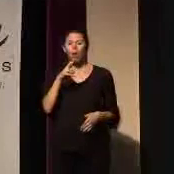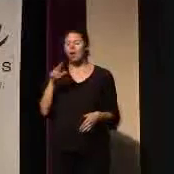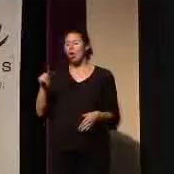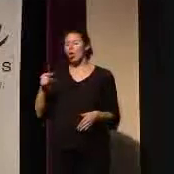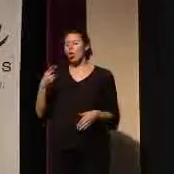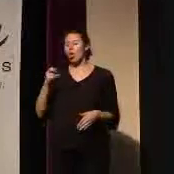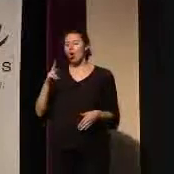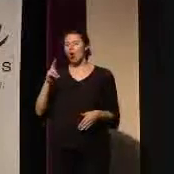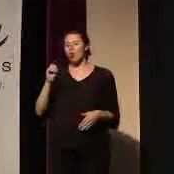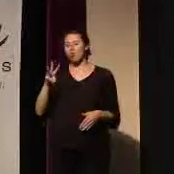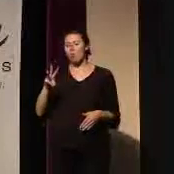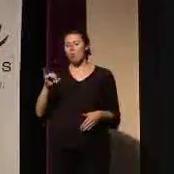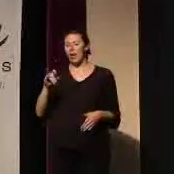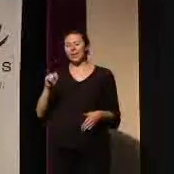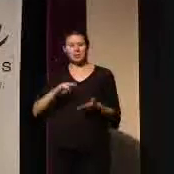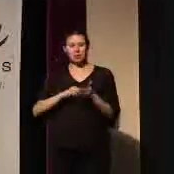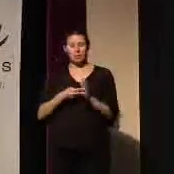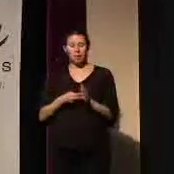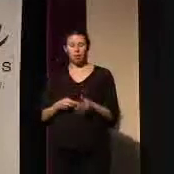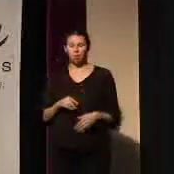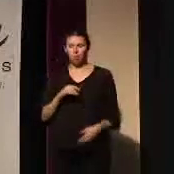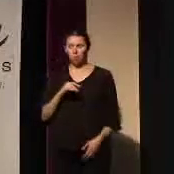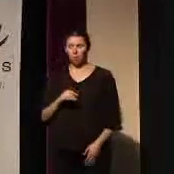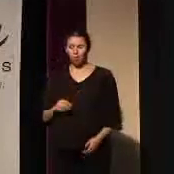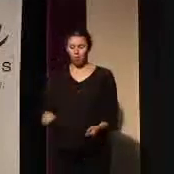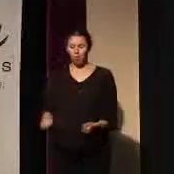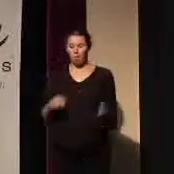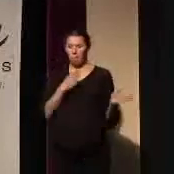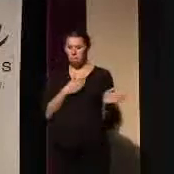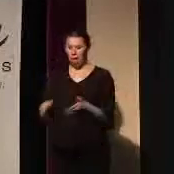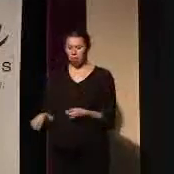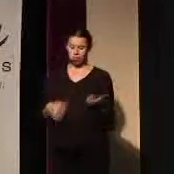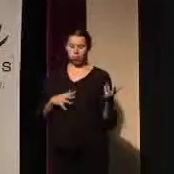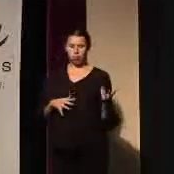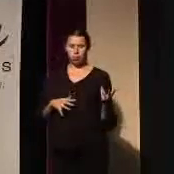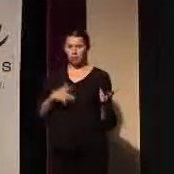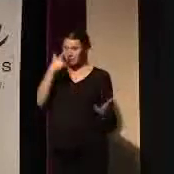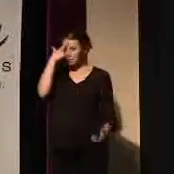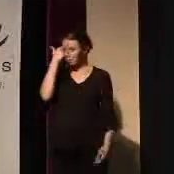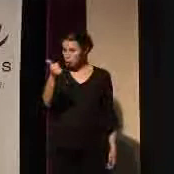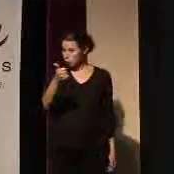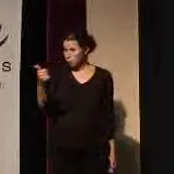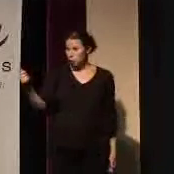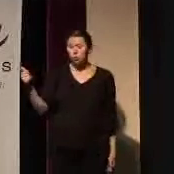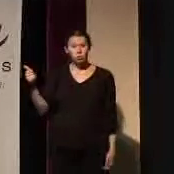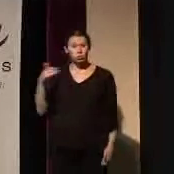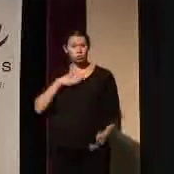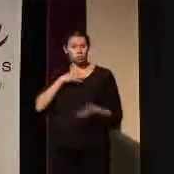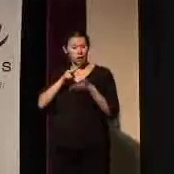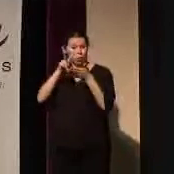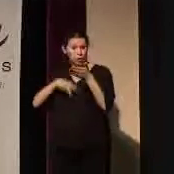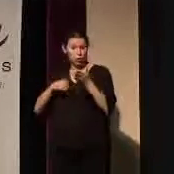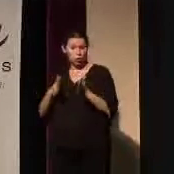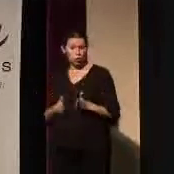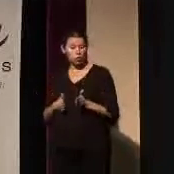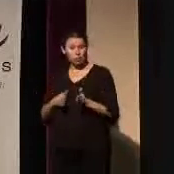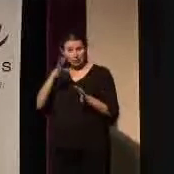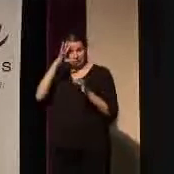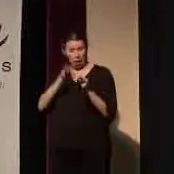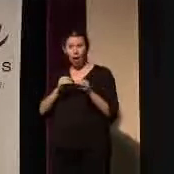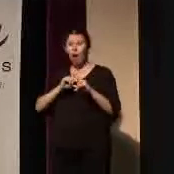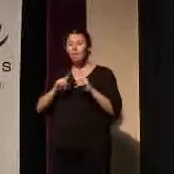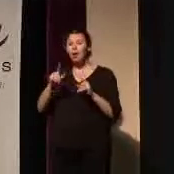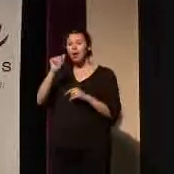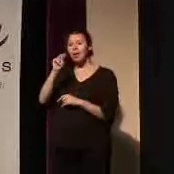did they throw the case? I leave that to you, my dear readers, to come to your own conclusion about that. I will say that